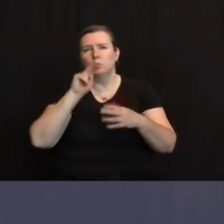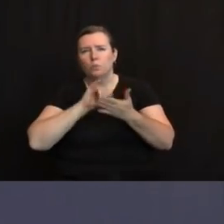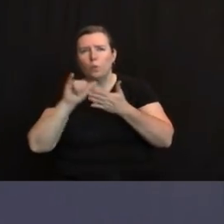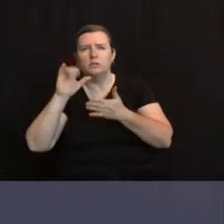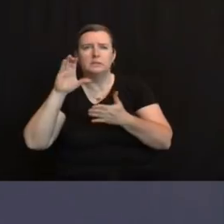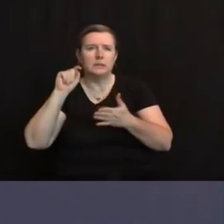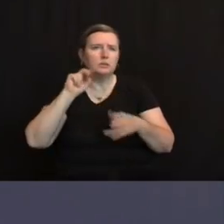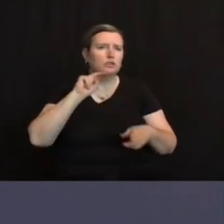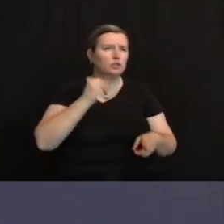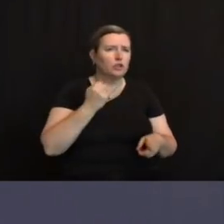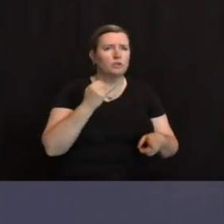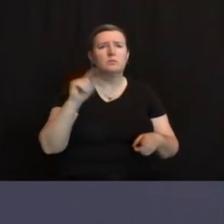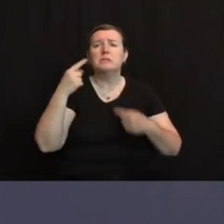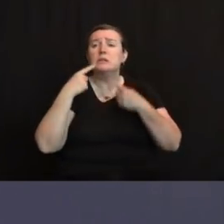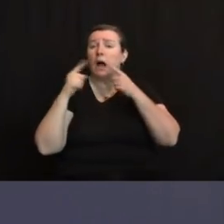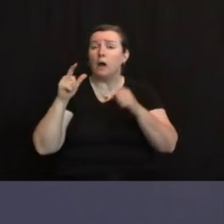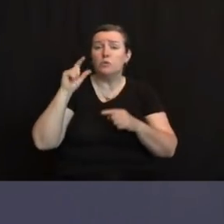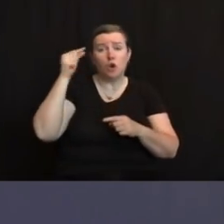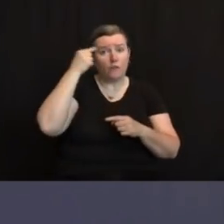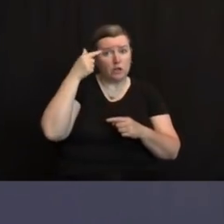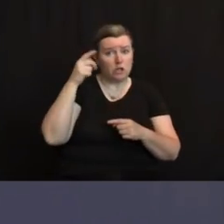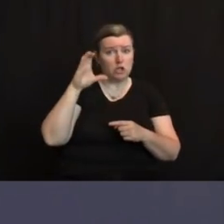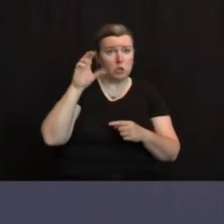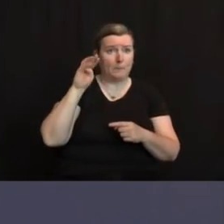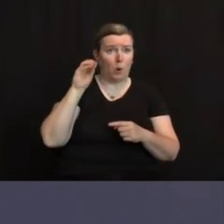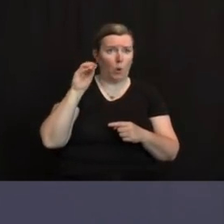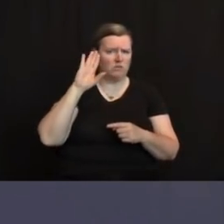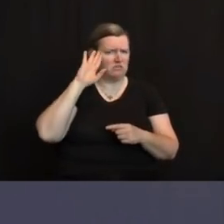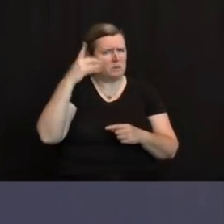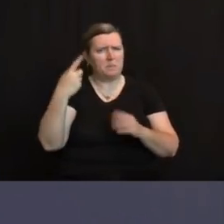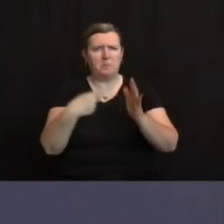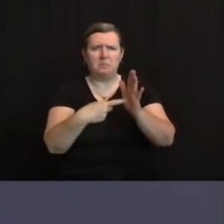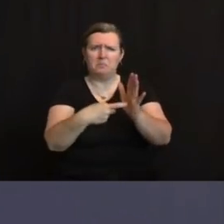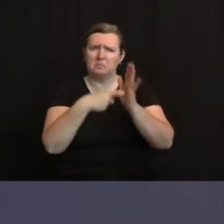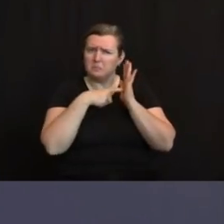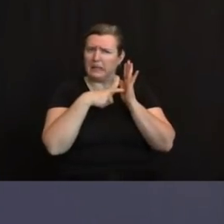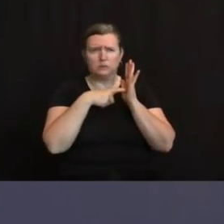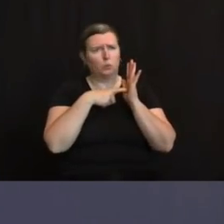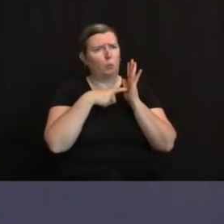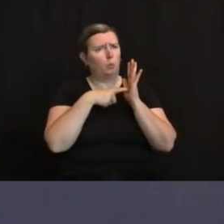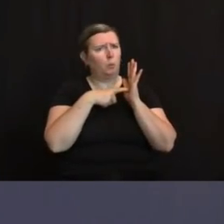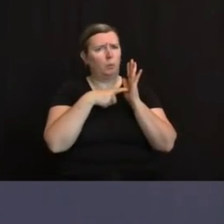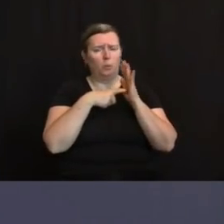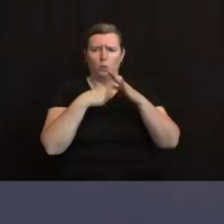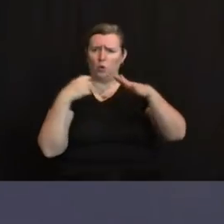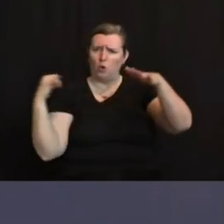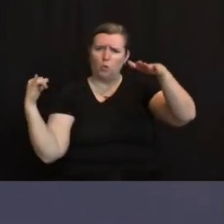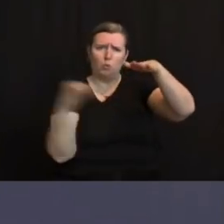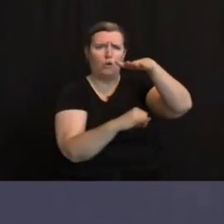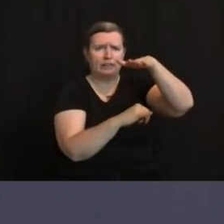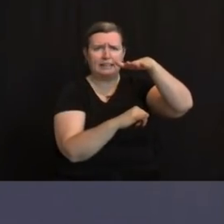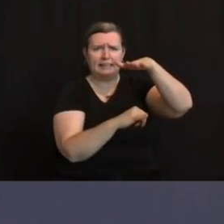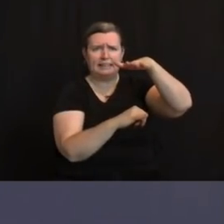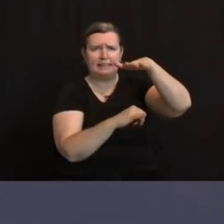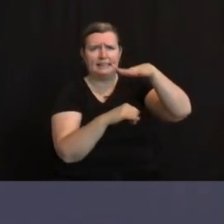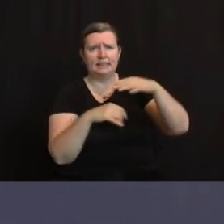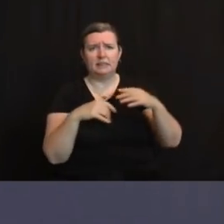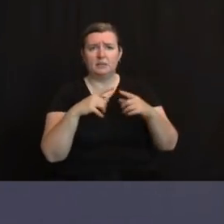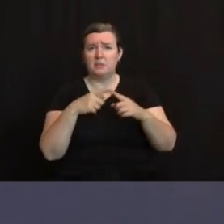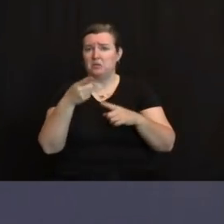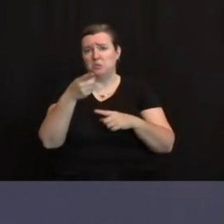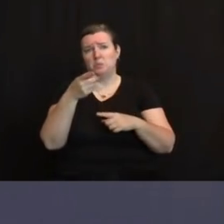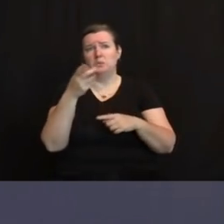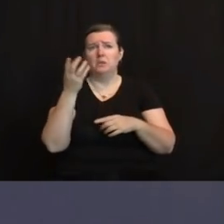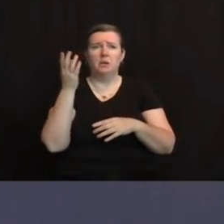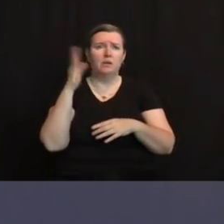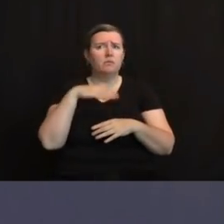it seemed as though it was a mandatory quarantine. Later in the day, you said on air that folks